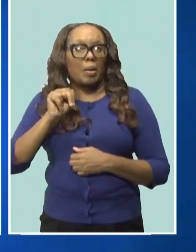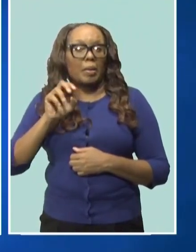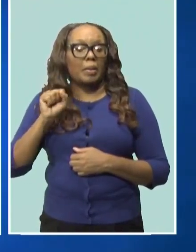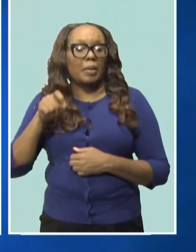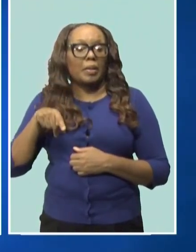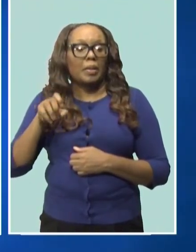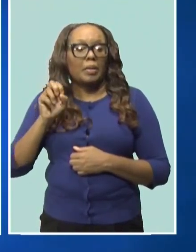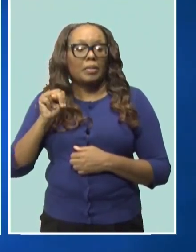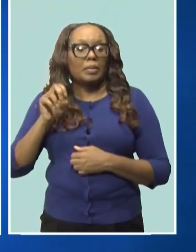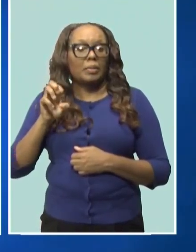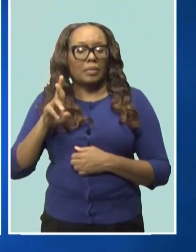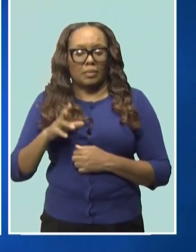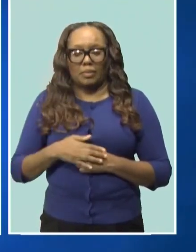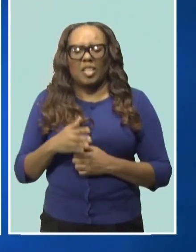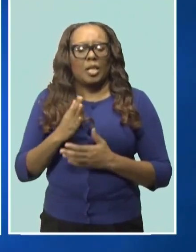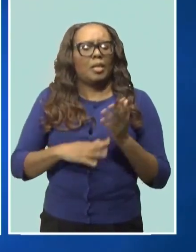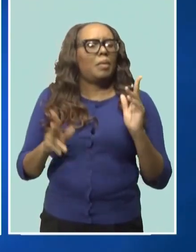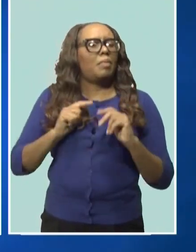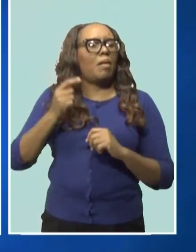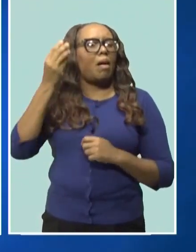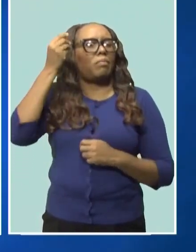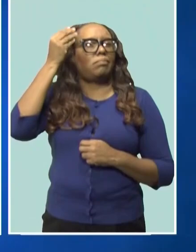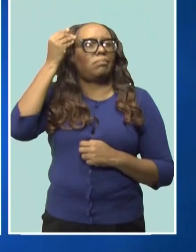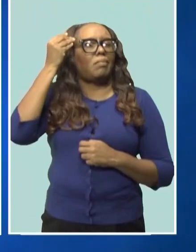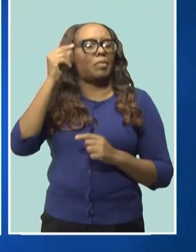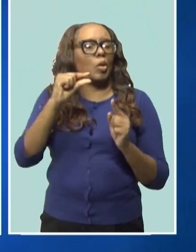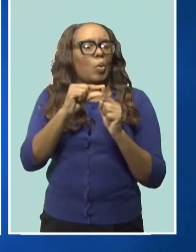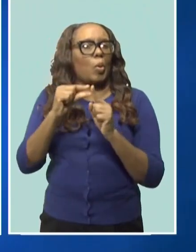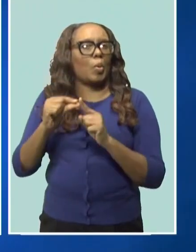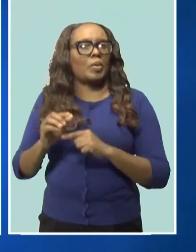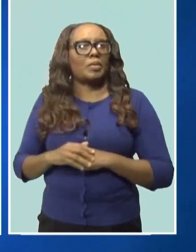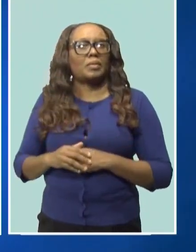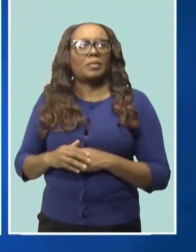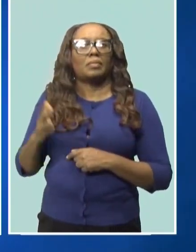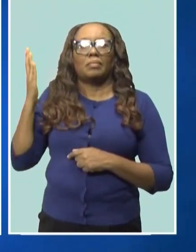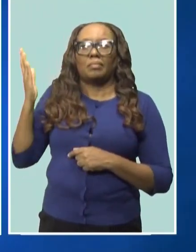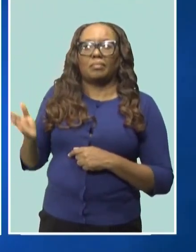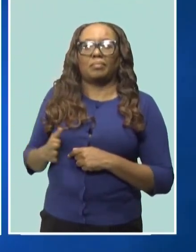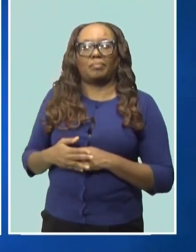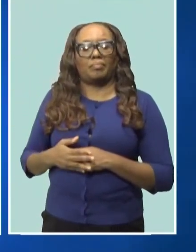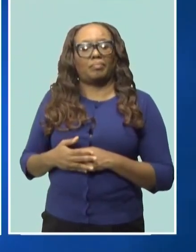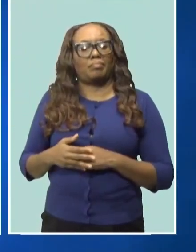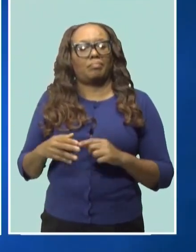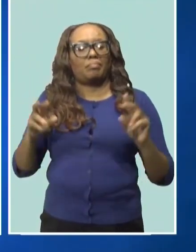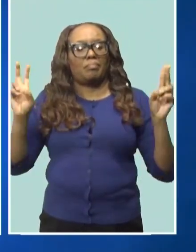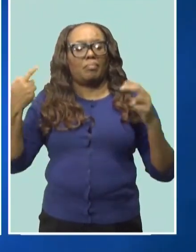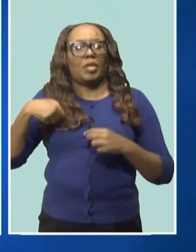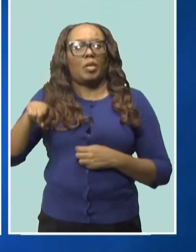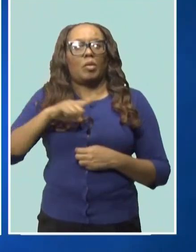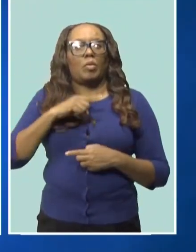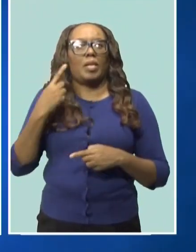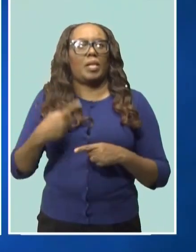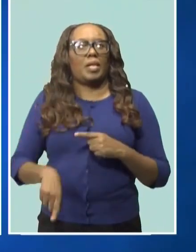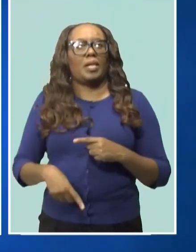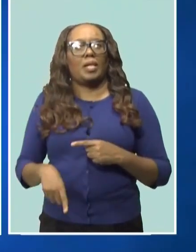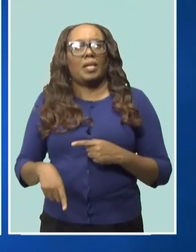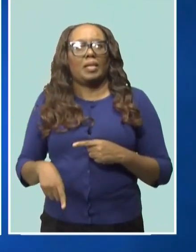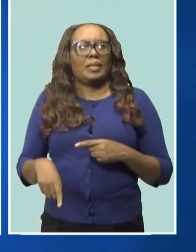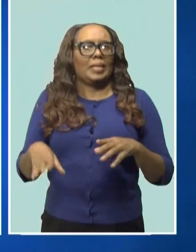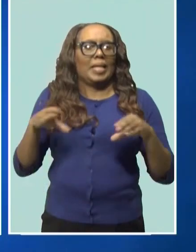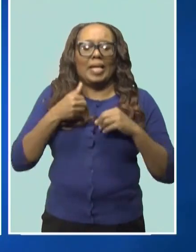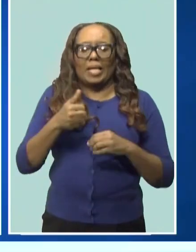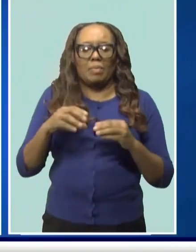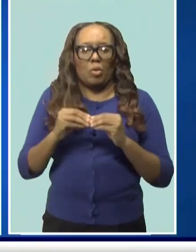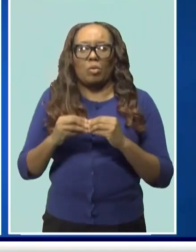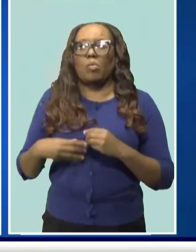the focus of conversations throughout the season, like Spencer's We Can't Take No More. I have two songs. One is on radio